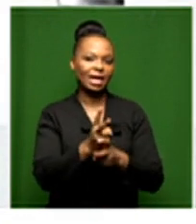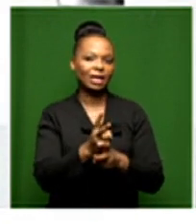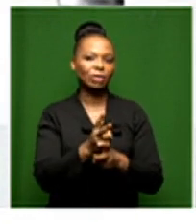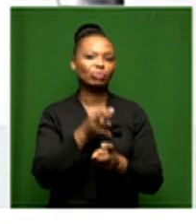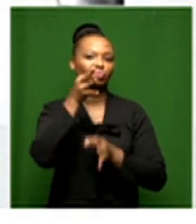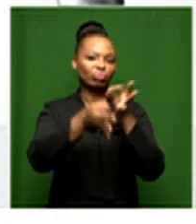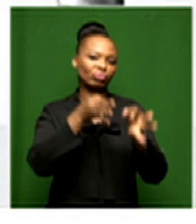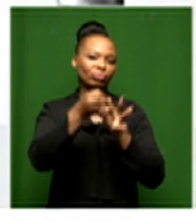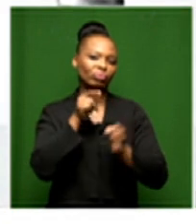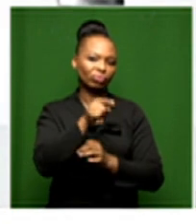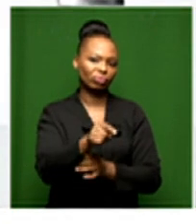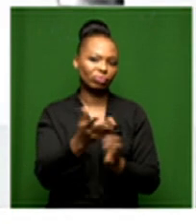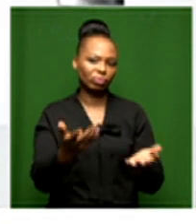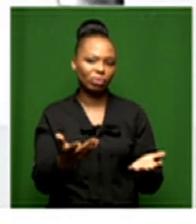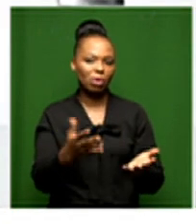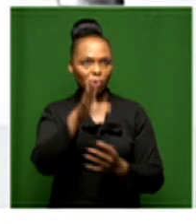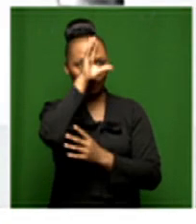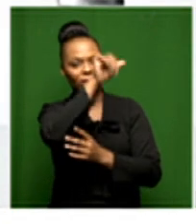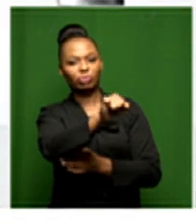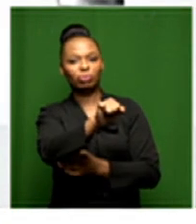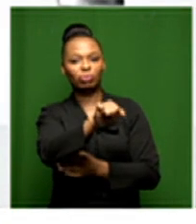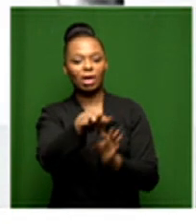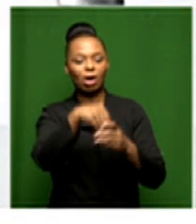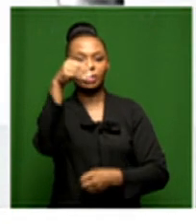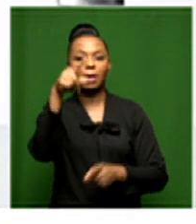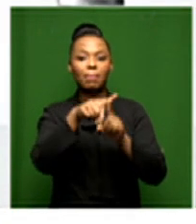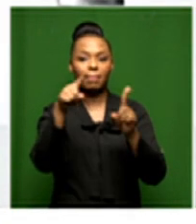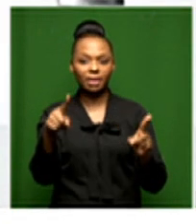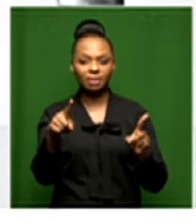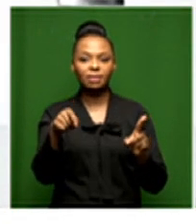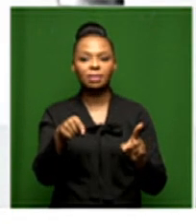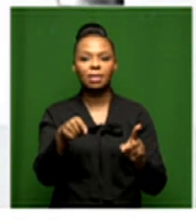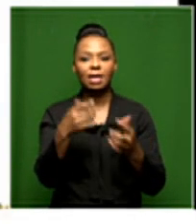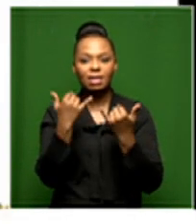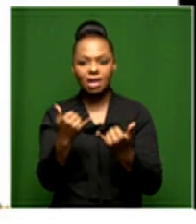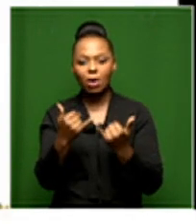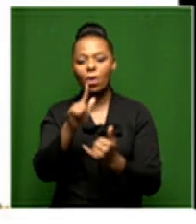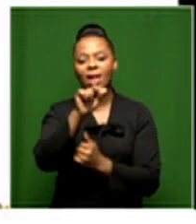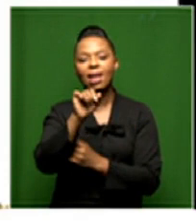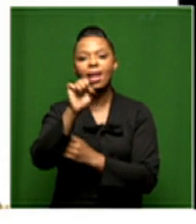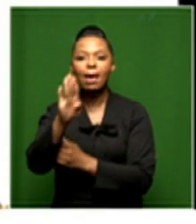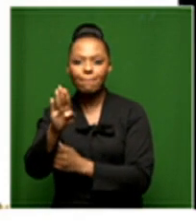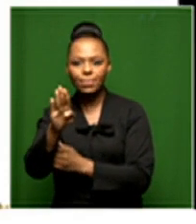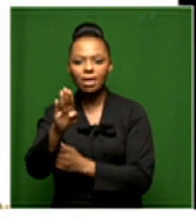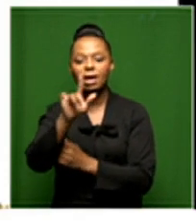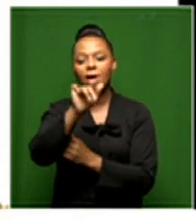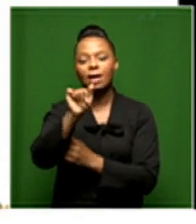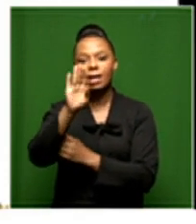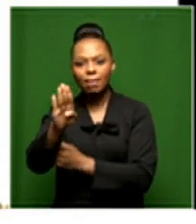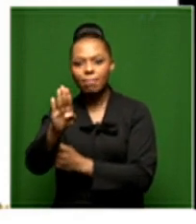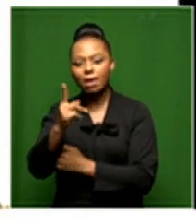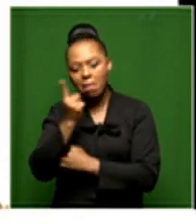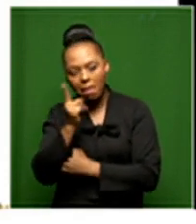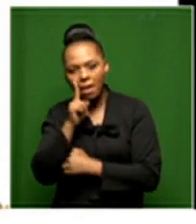that outcome. What is happening is that the laboratories are doing some tests on whether this vaccine will